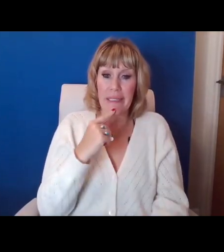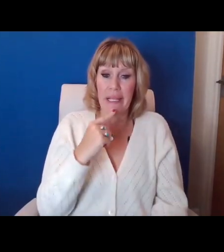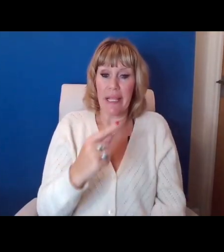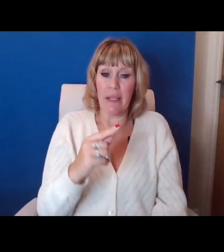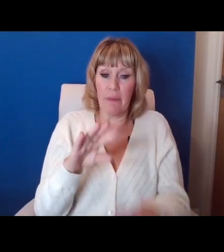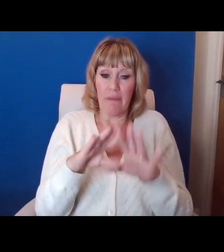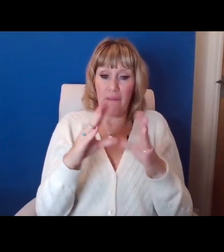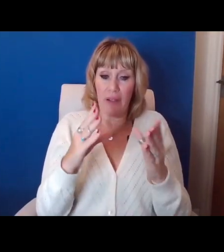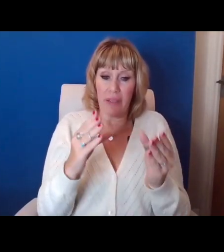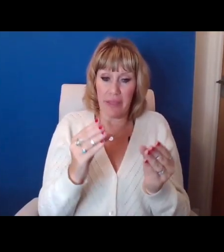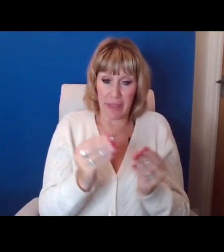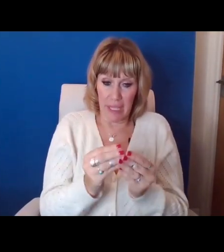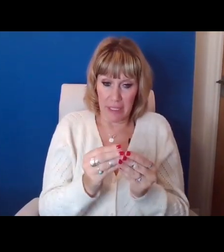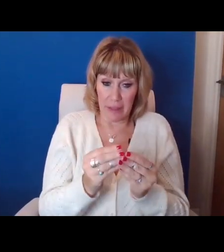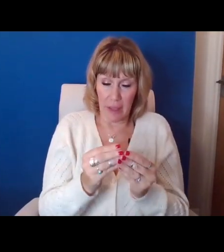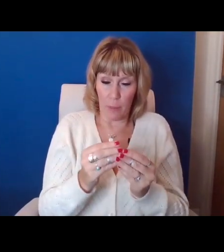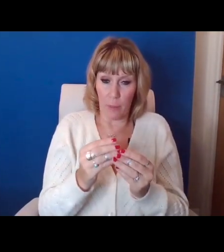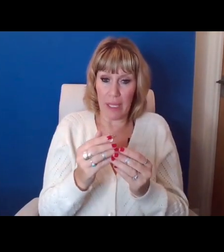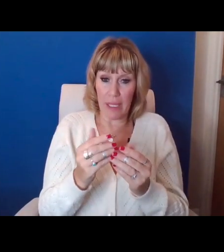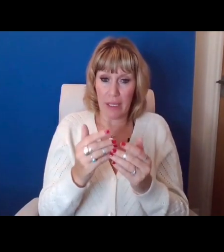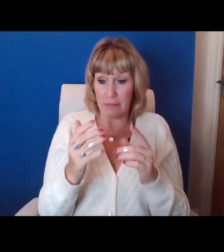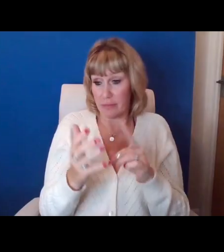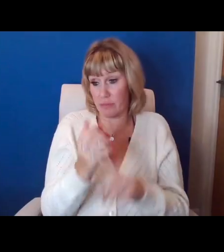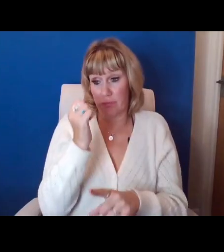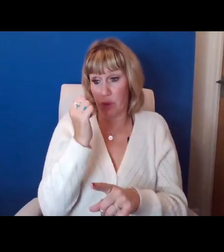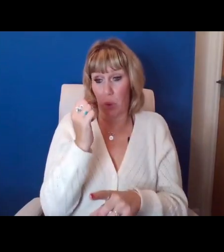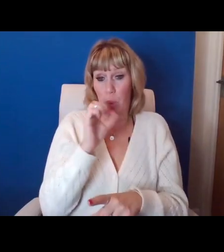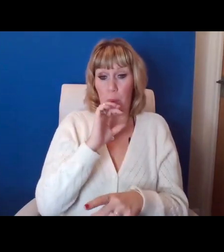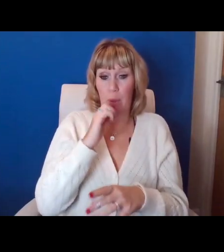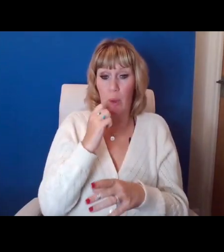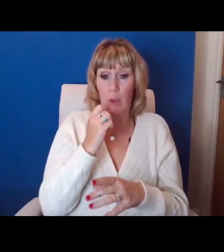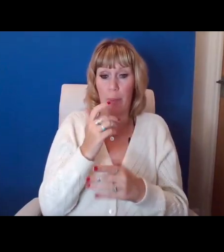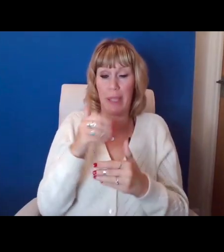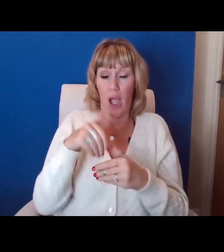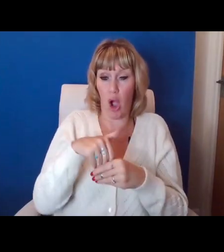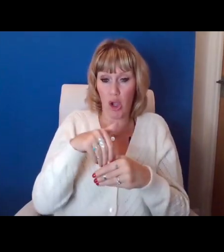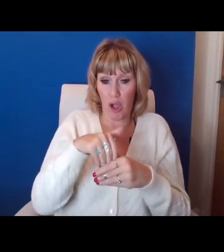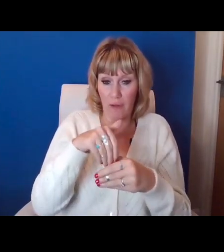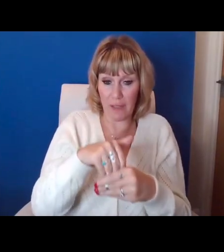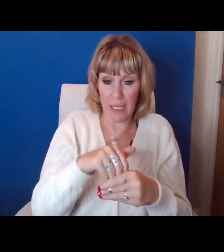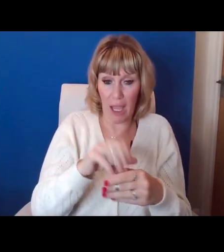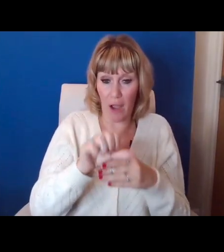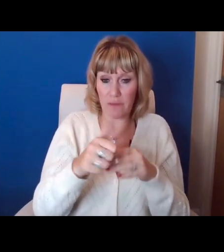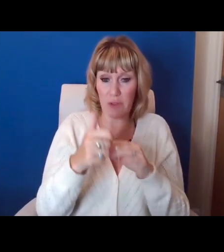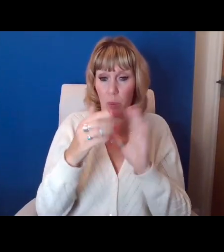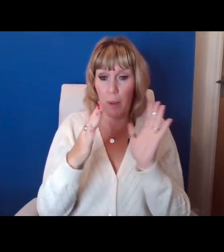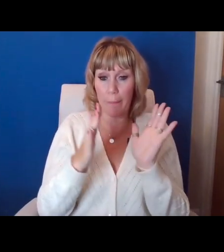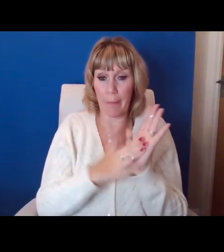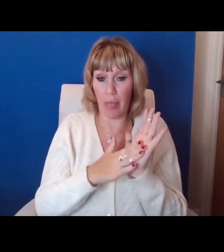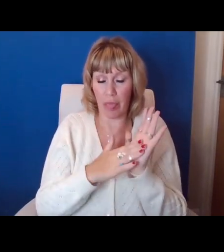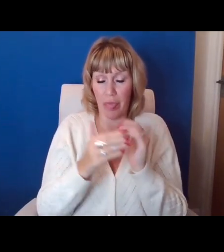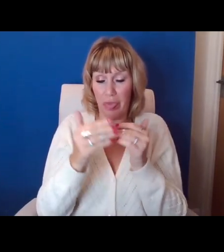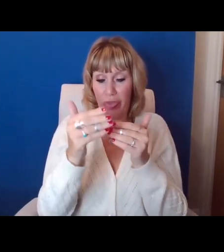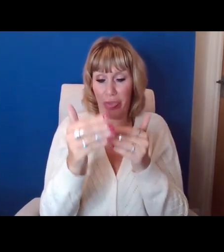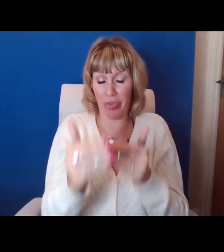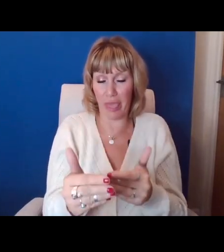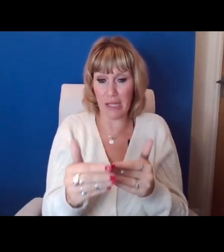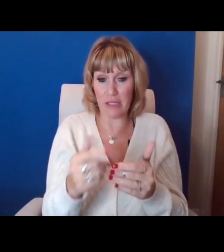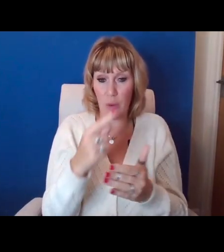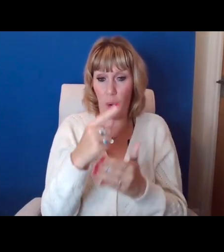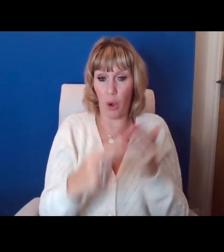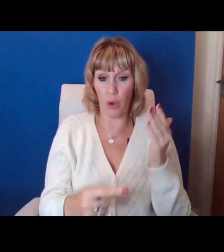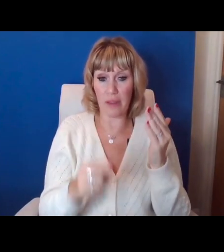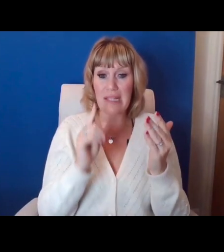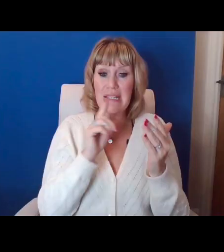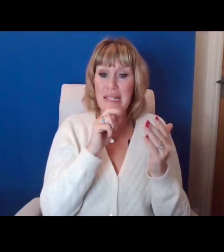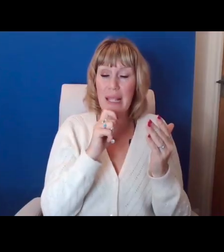we will be archiving this online after the month. So other disabled women in the future will